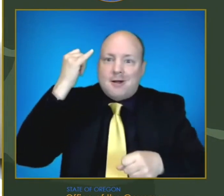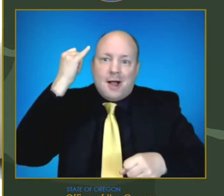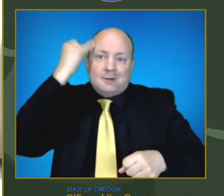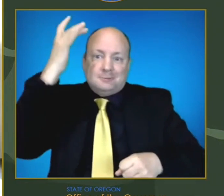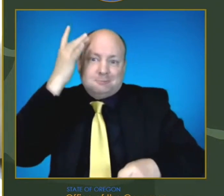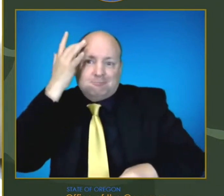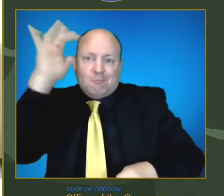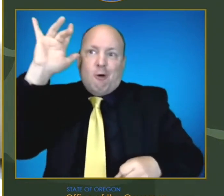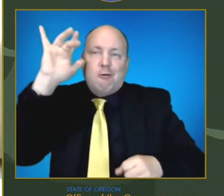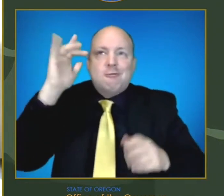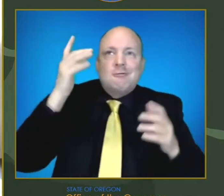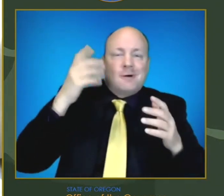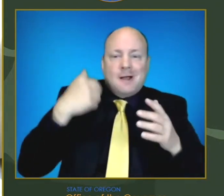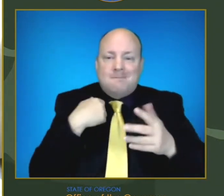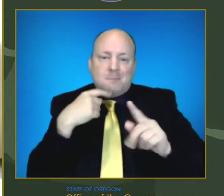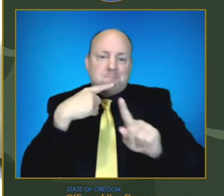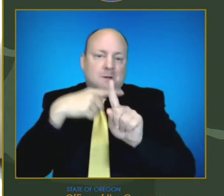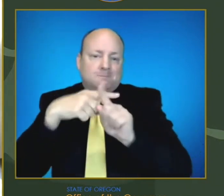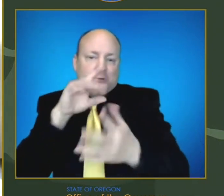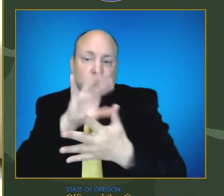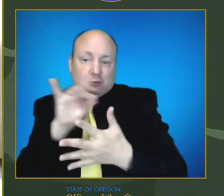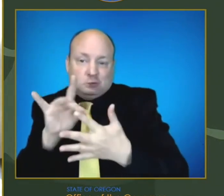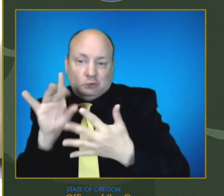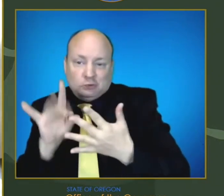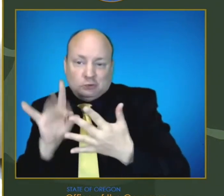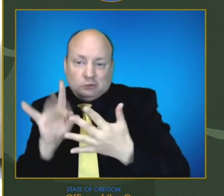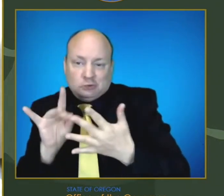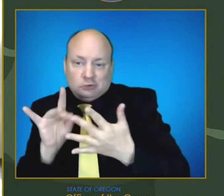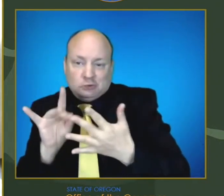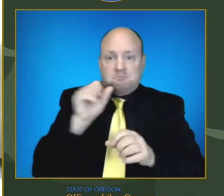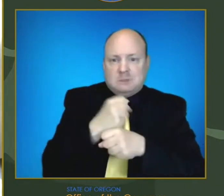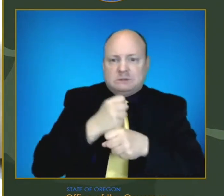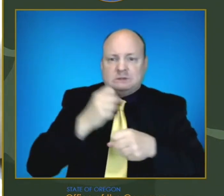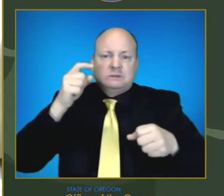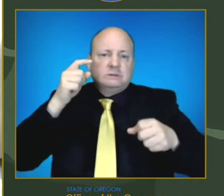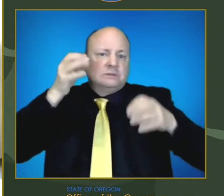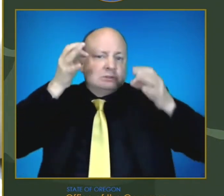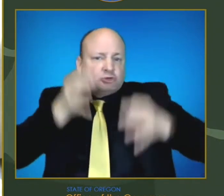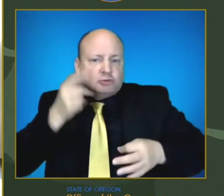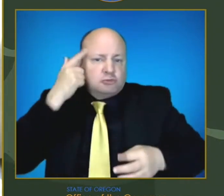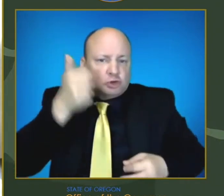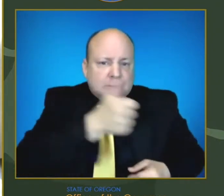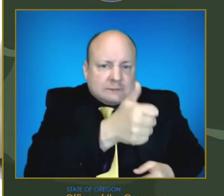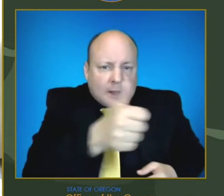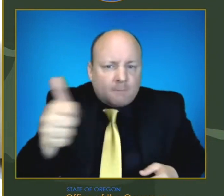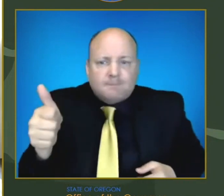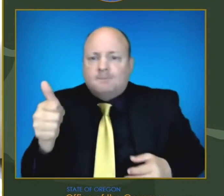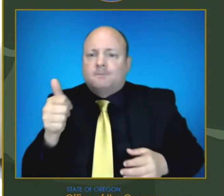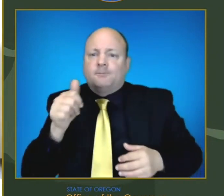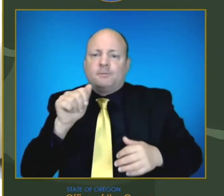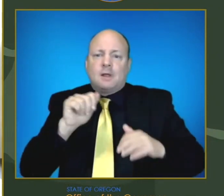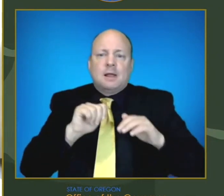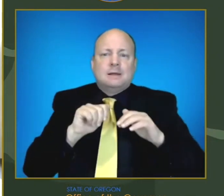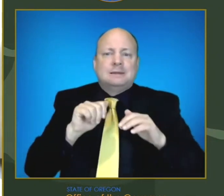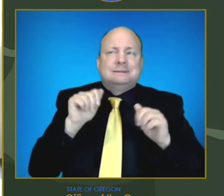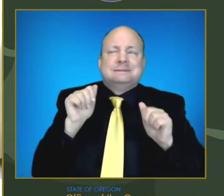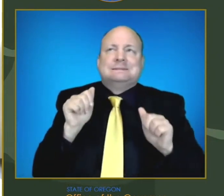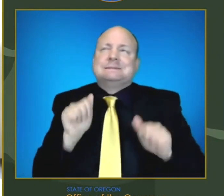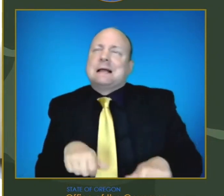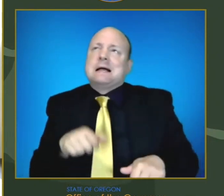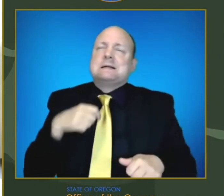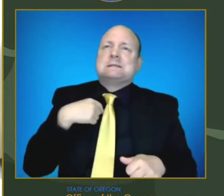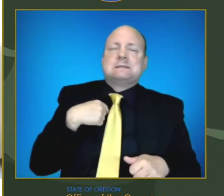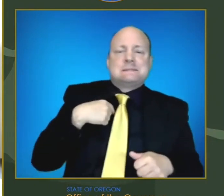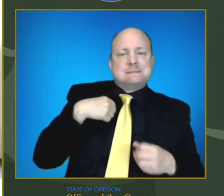in their self-interest, even when there might be confusion or anxiety or even fear. In